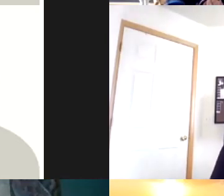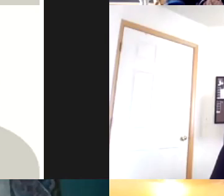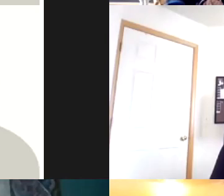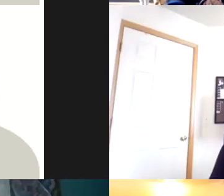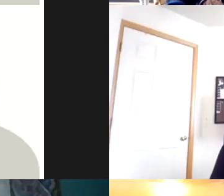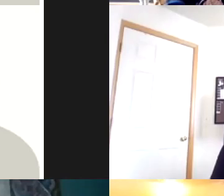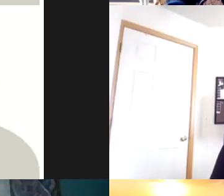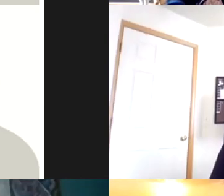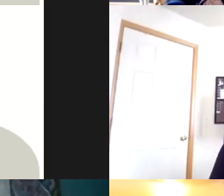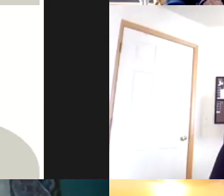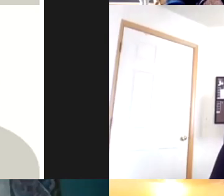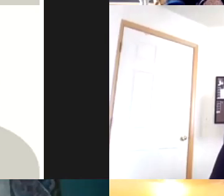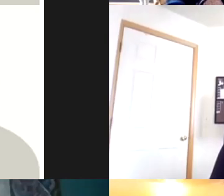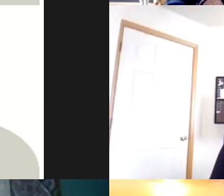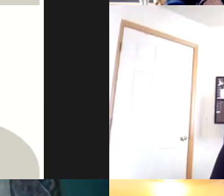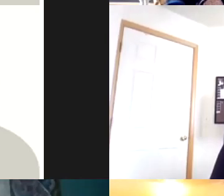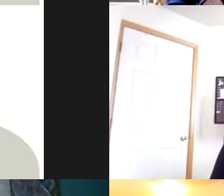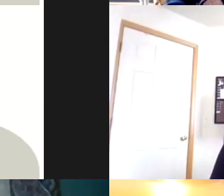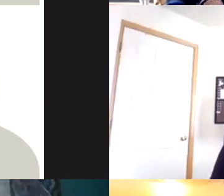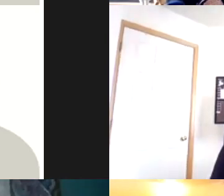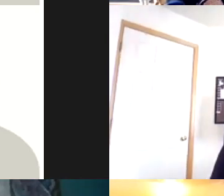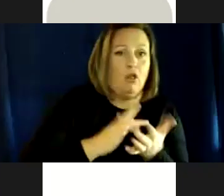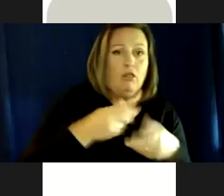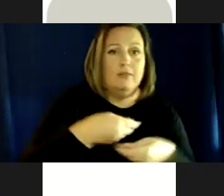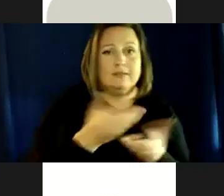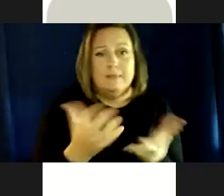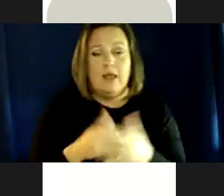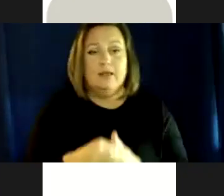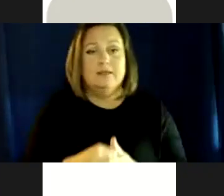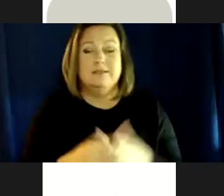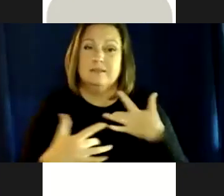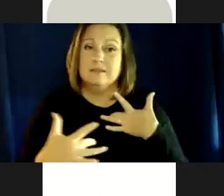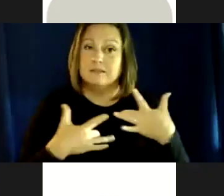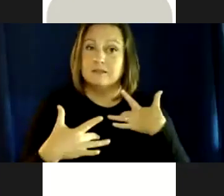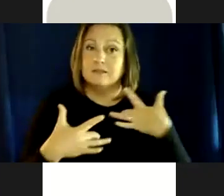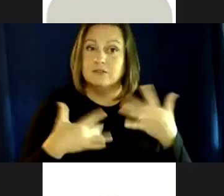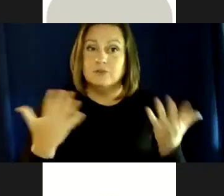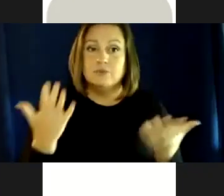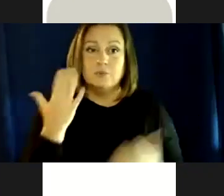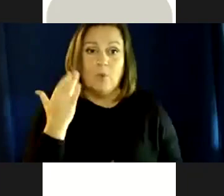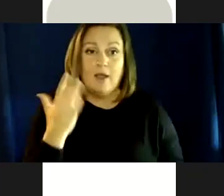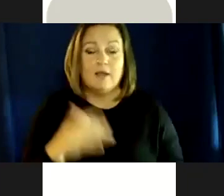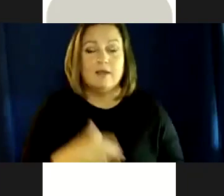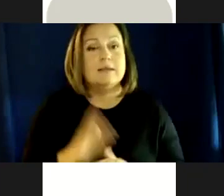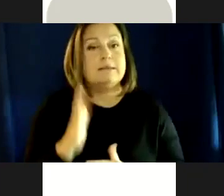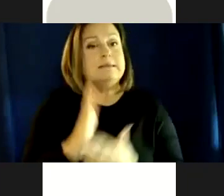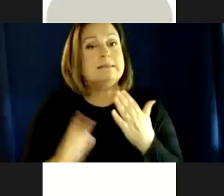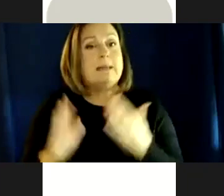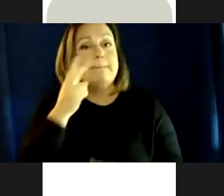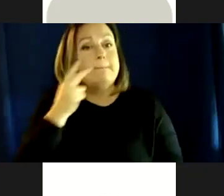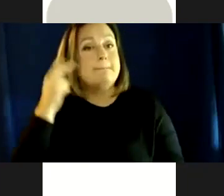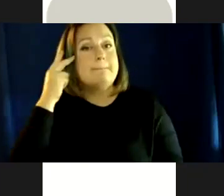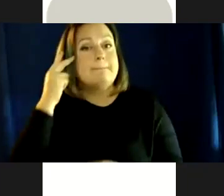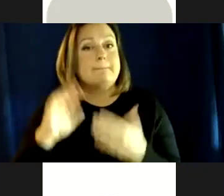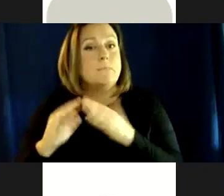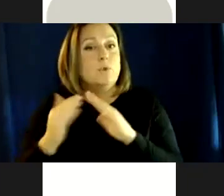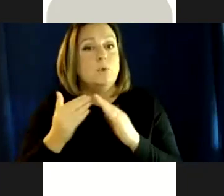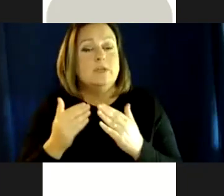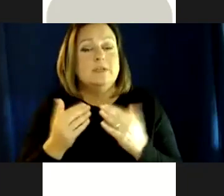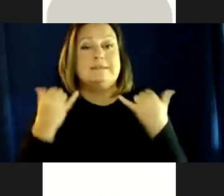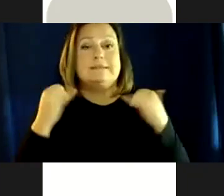and economy. It's concerning because some tribal communities have not yet hit